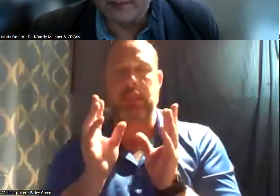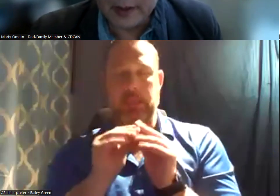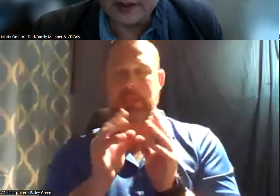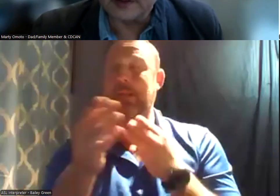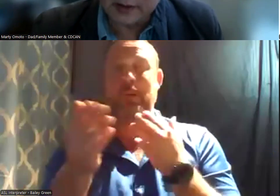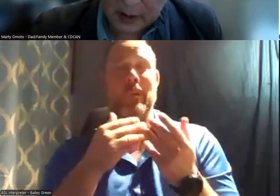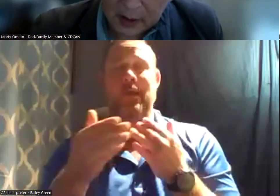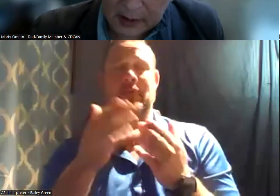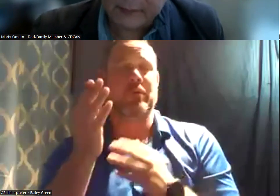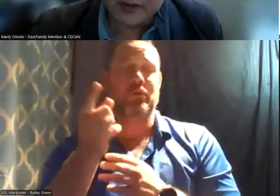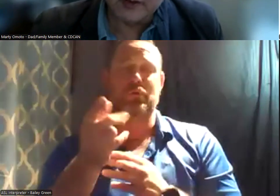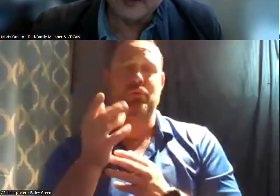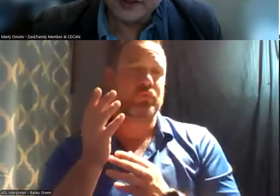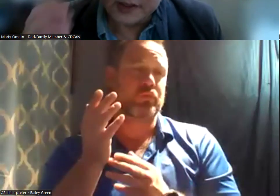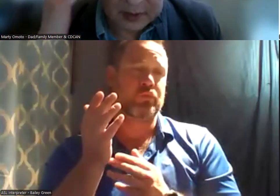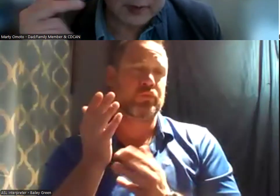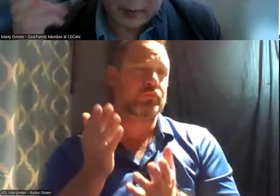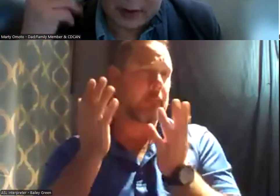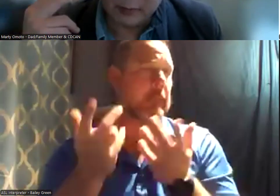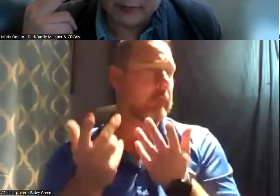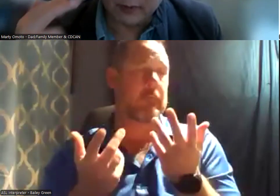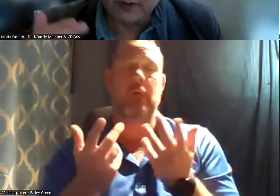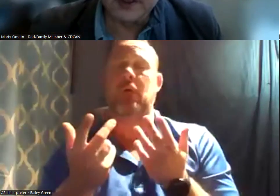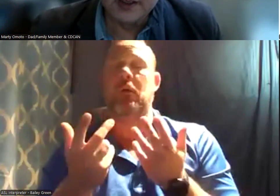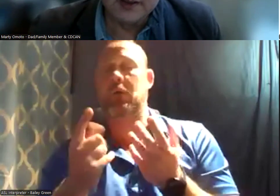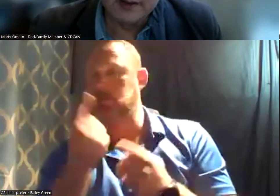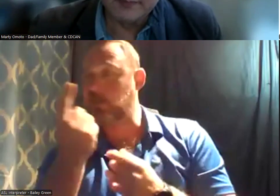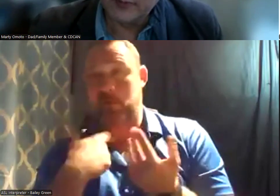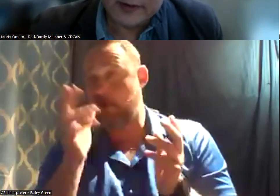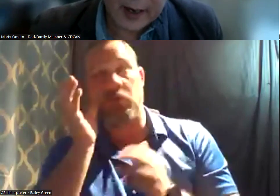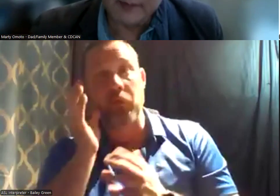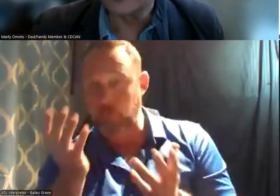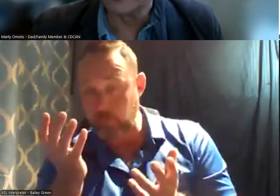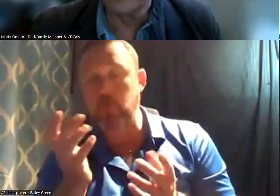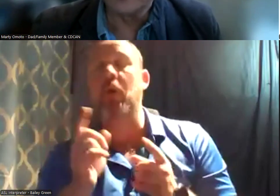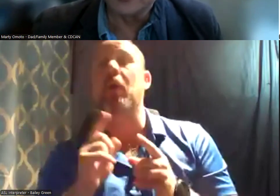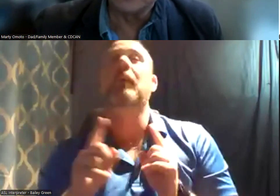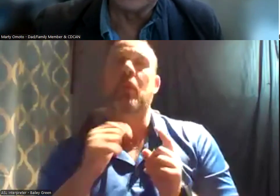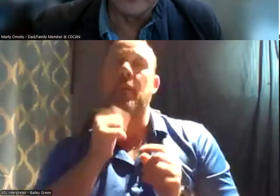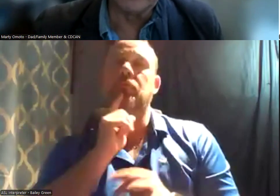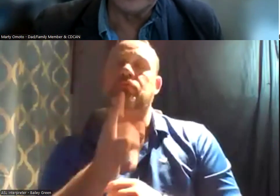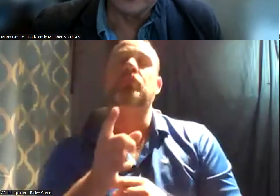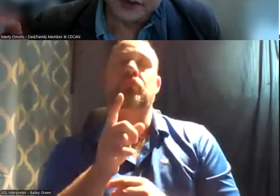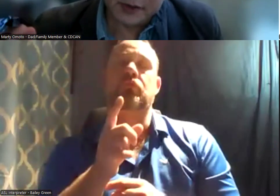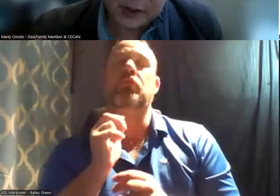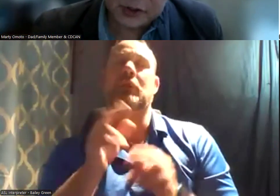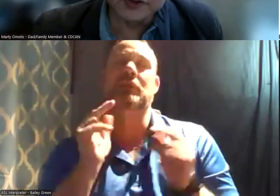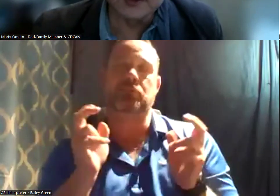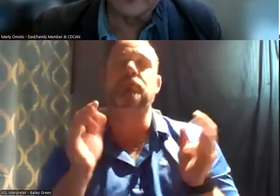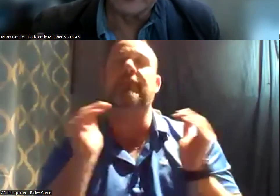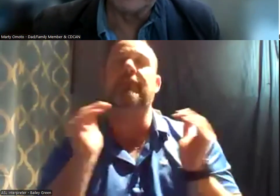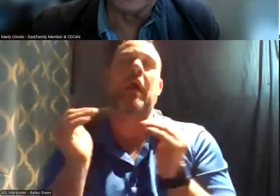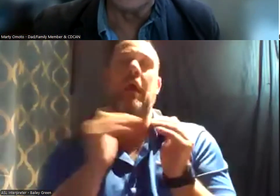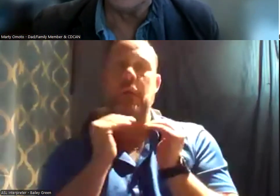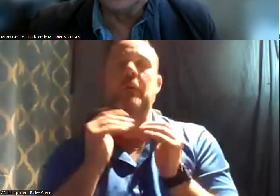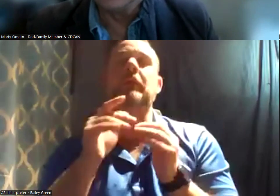whatever recommending, and even though it is something we've heard, but we got to make sure that the issues of equity and also the issues